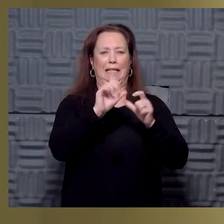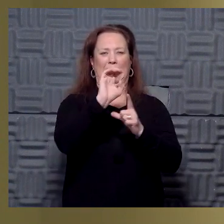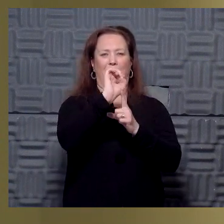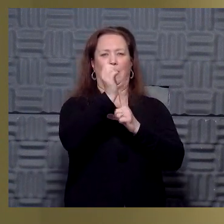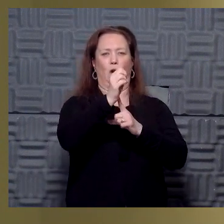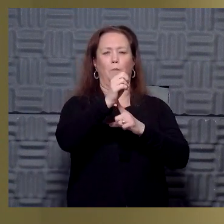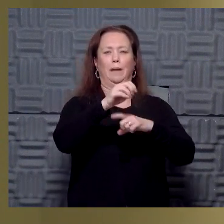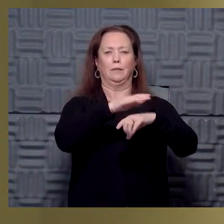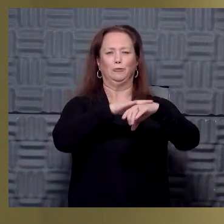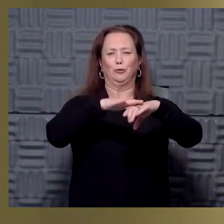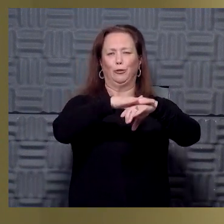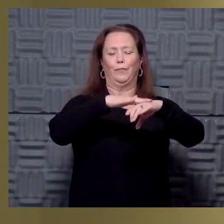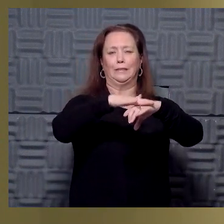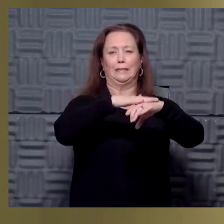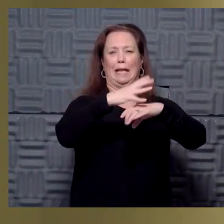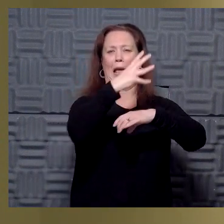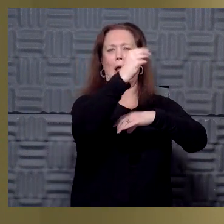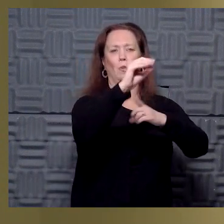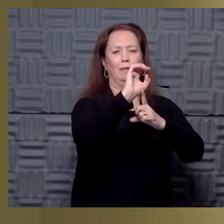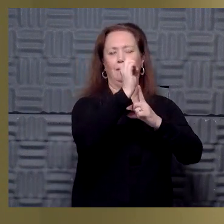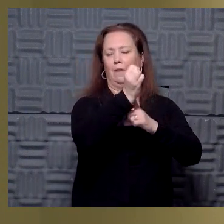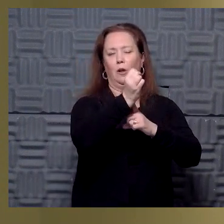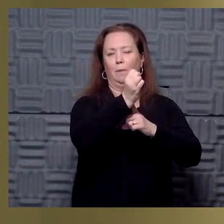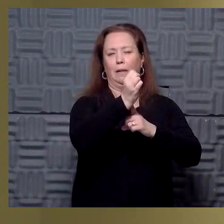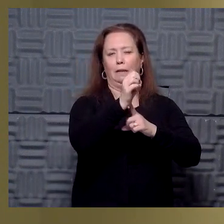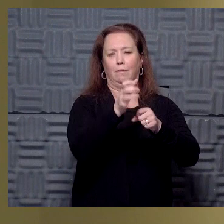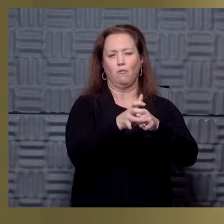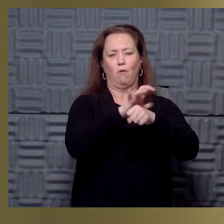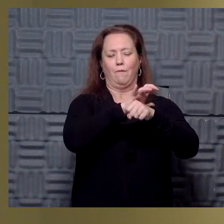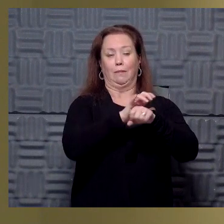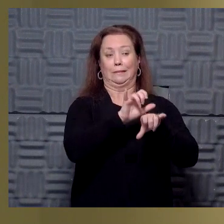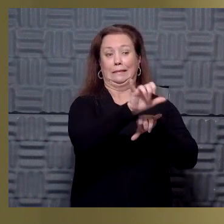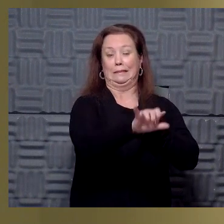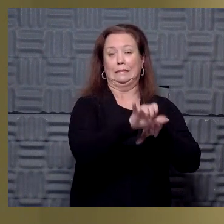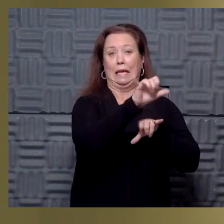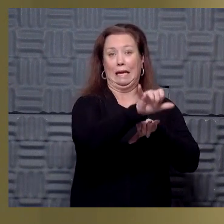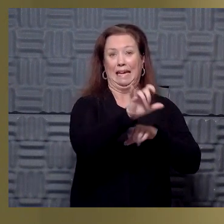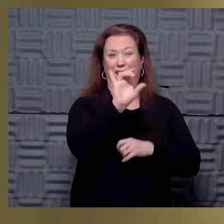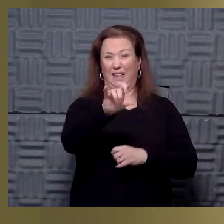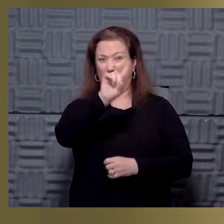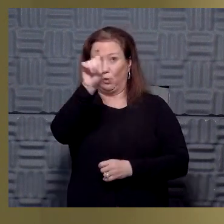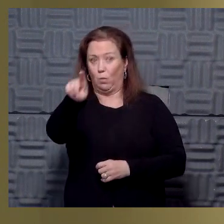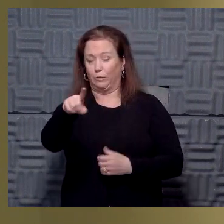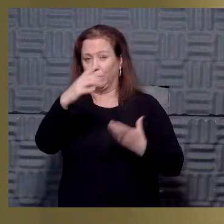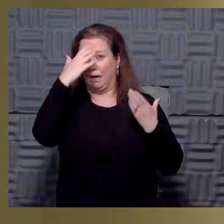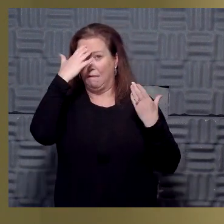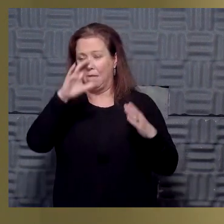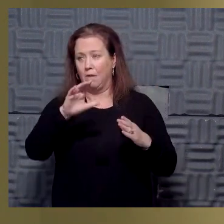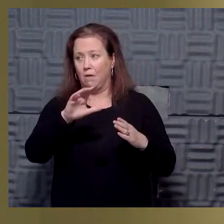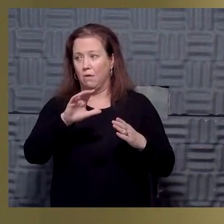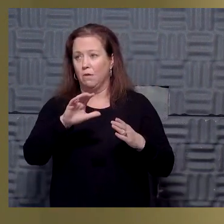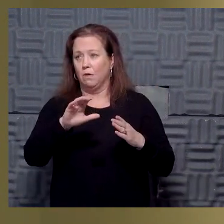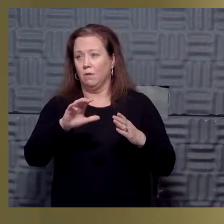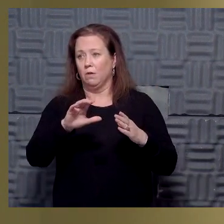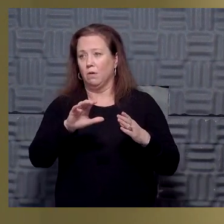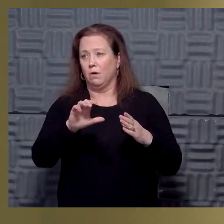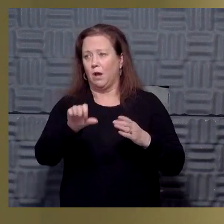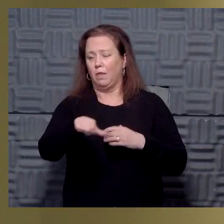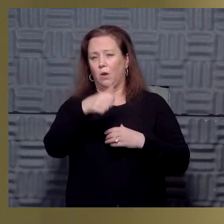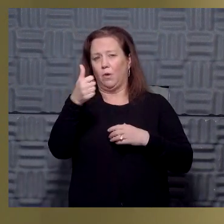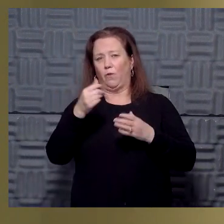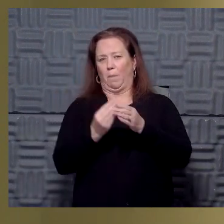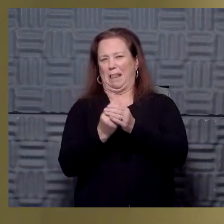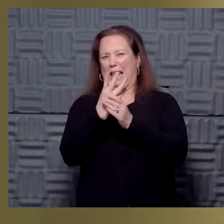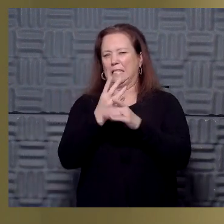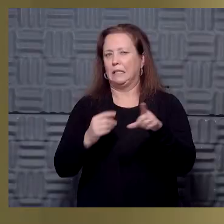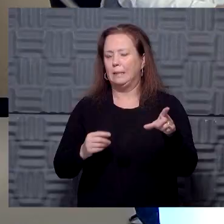environmental surfaces like that and out in the environment. And if that was your question, I don't know what other. Yeah. Because one of the things, I mean,